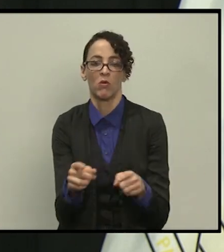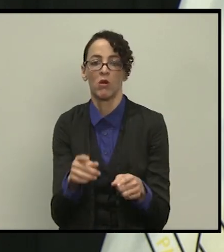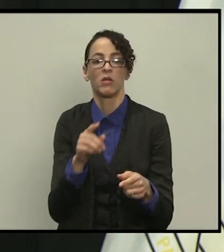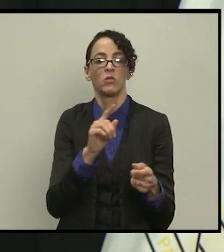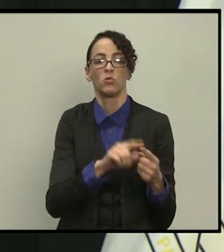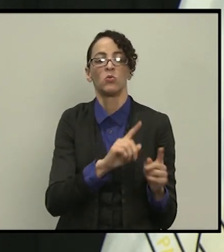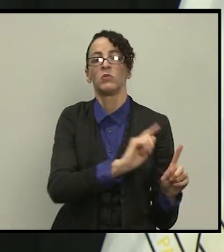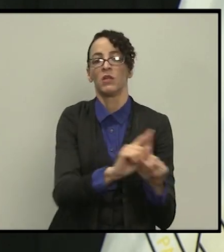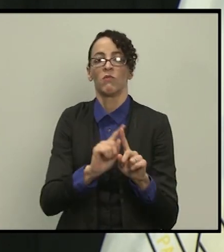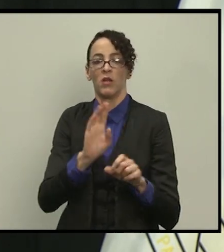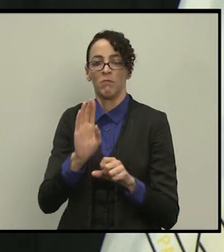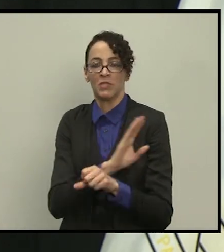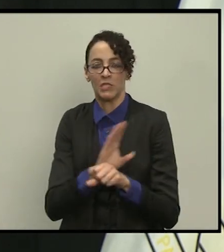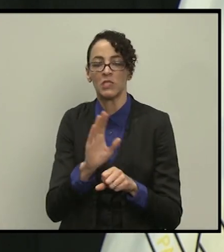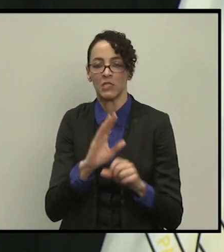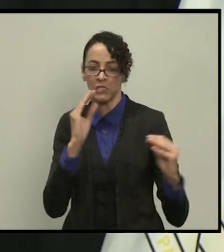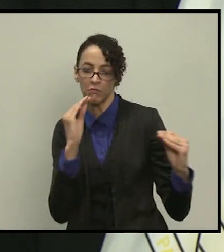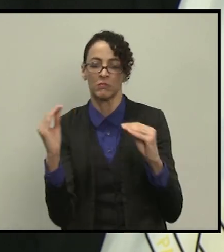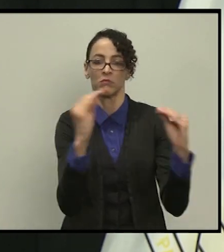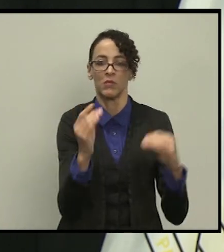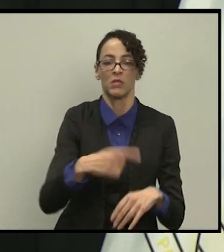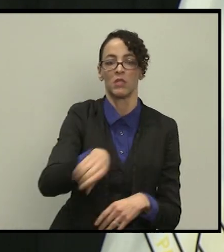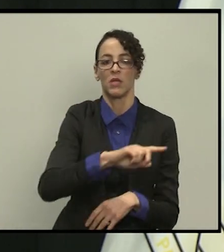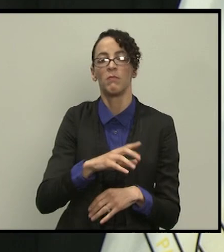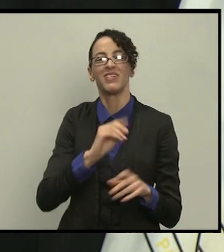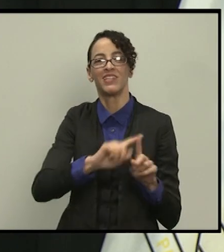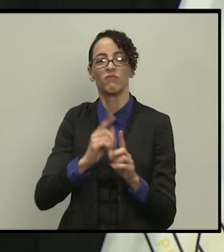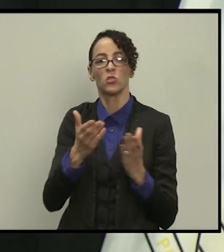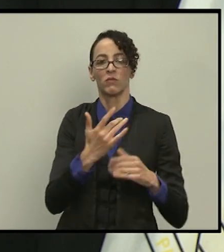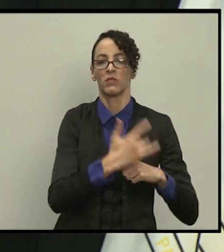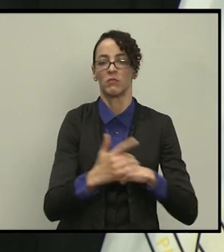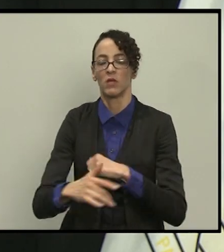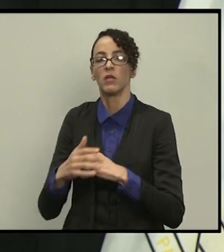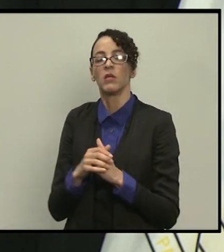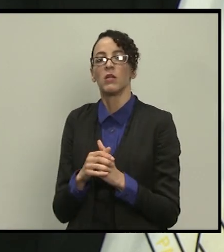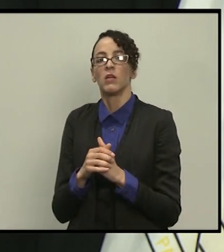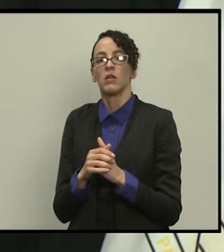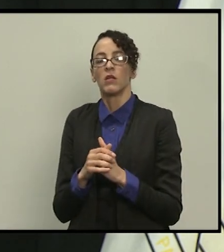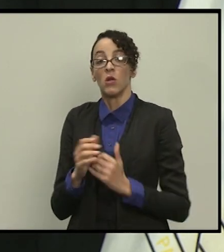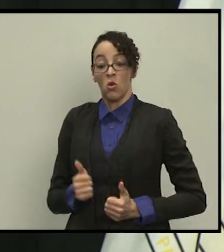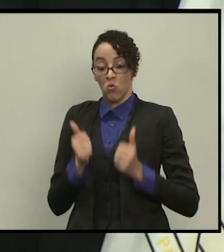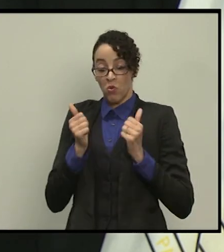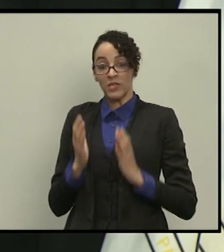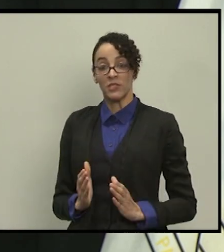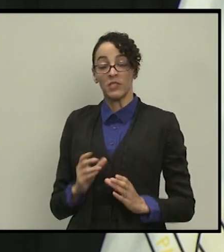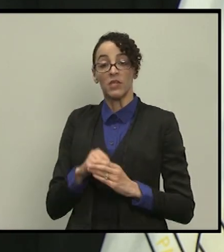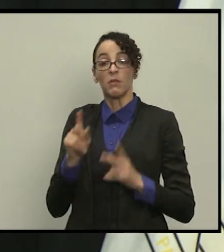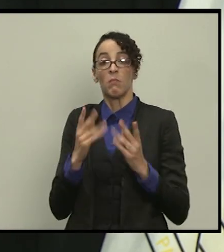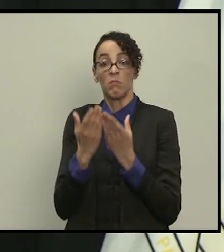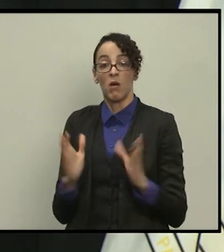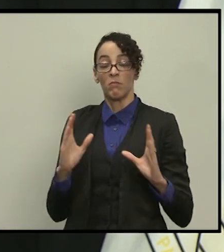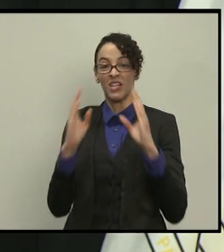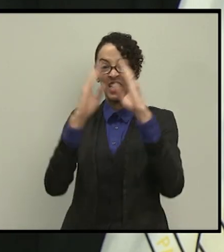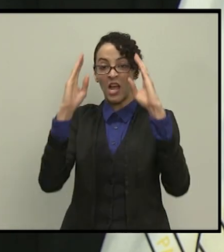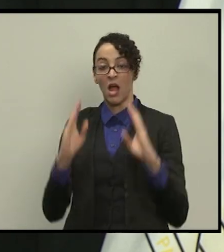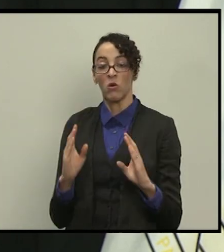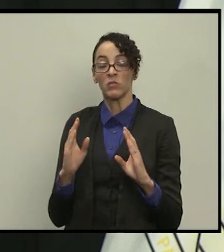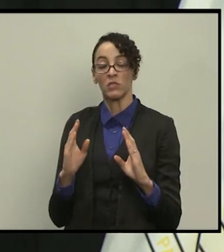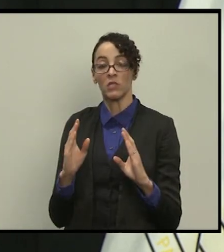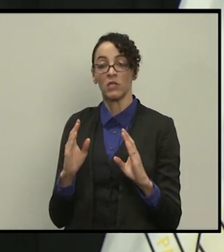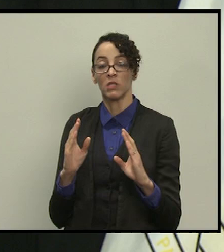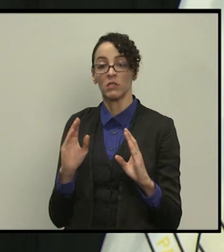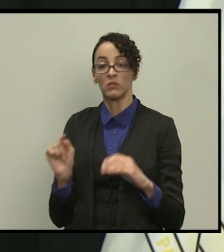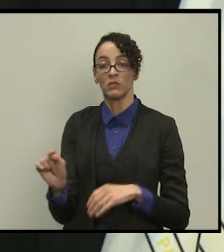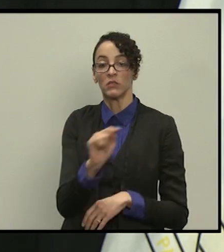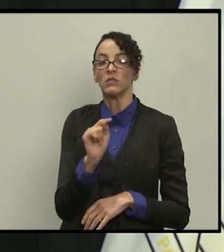are available. Our public housing sites and the residents of public housing who already are dealing with challenges